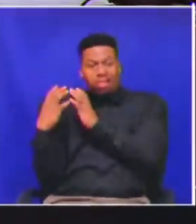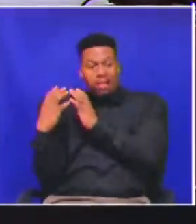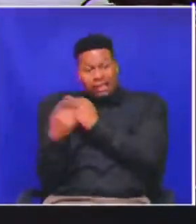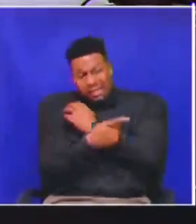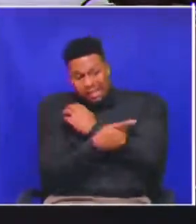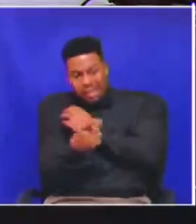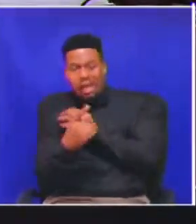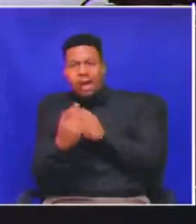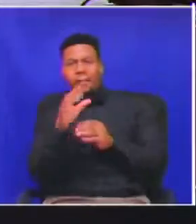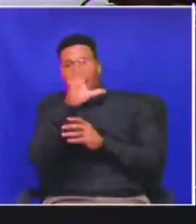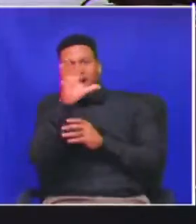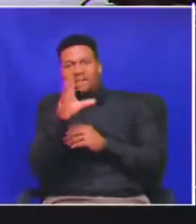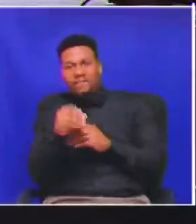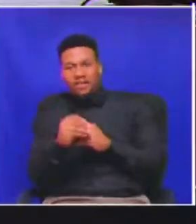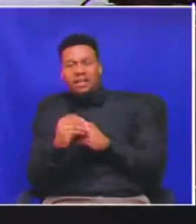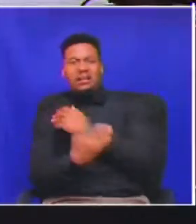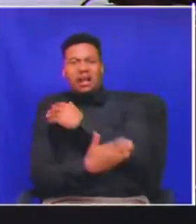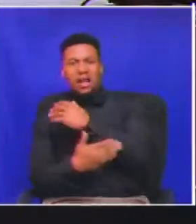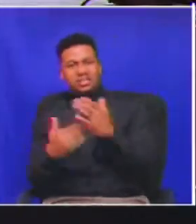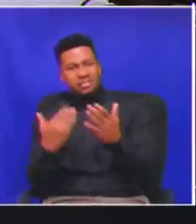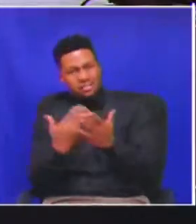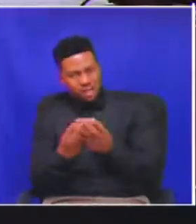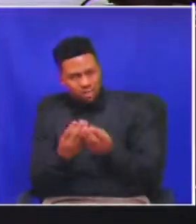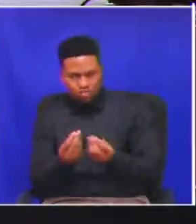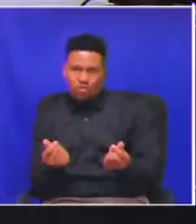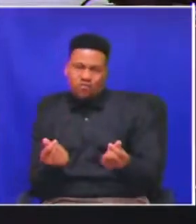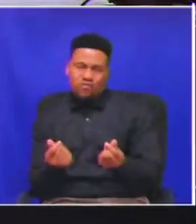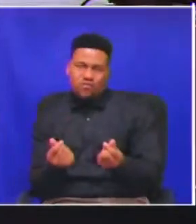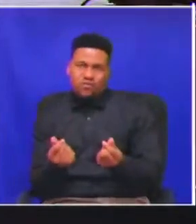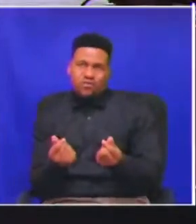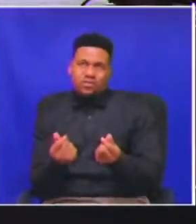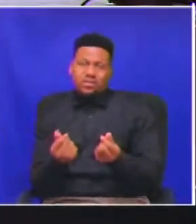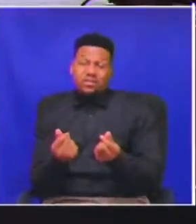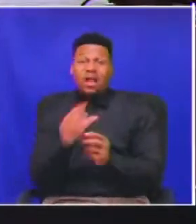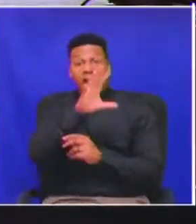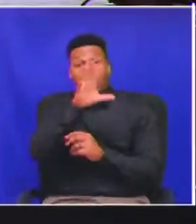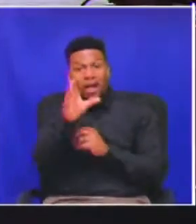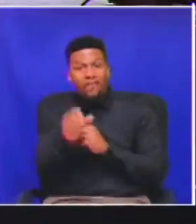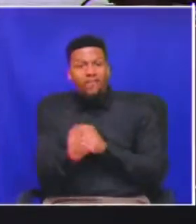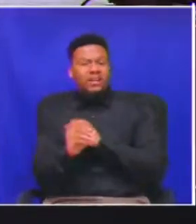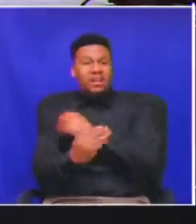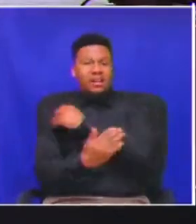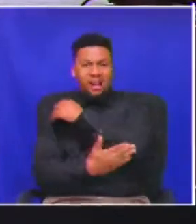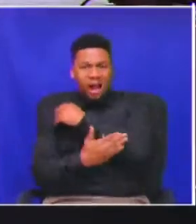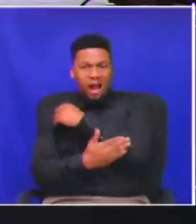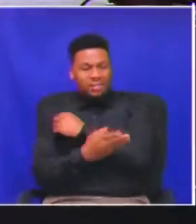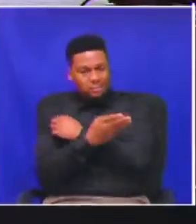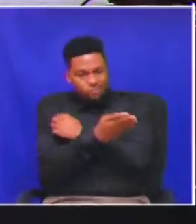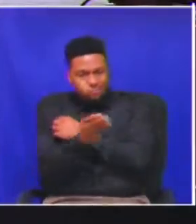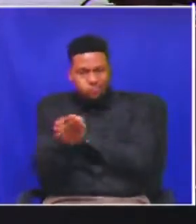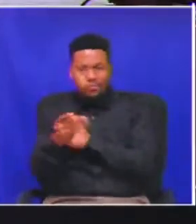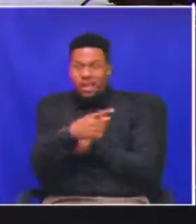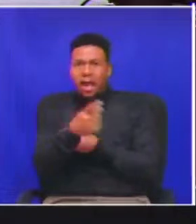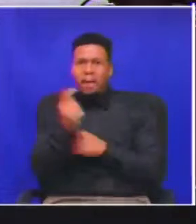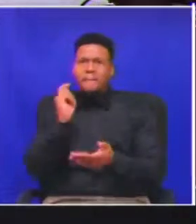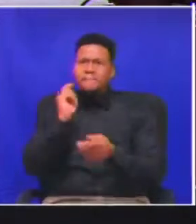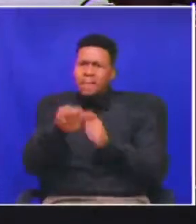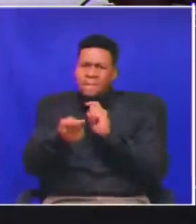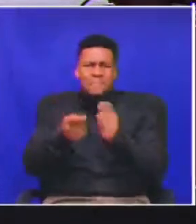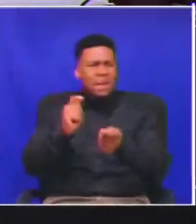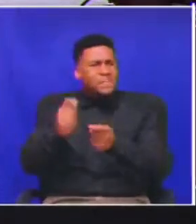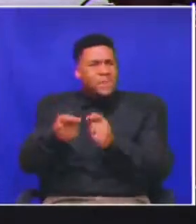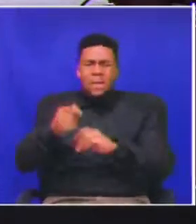cost of capital. African countries, in the main, pay much more for their debt